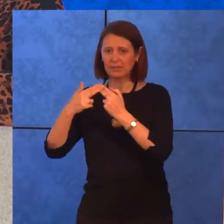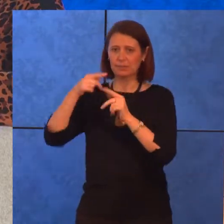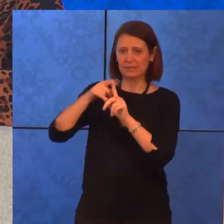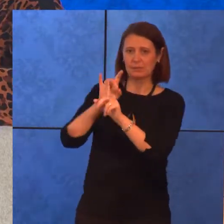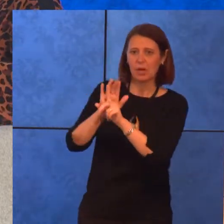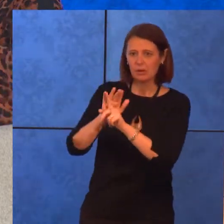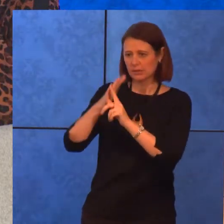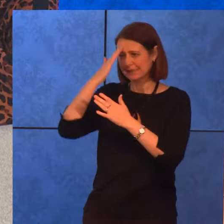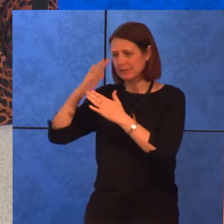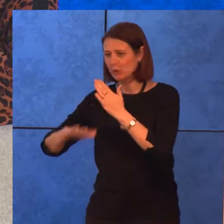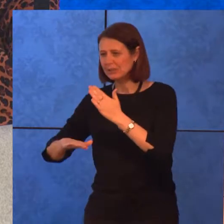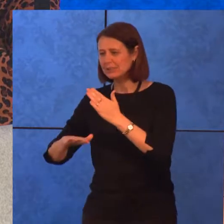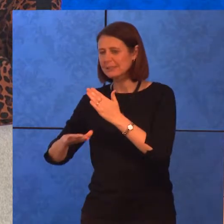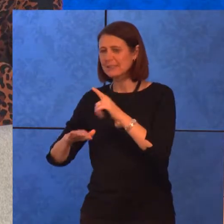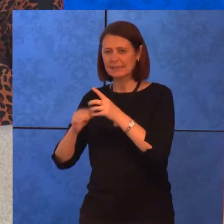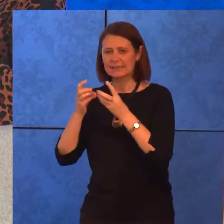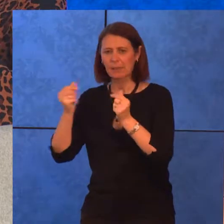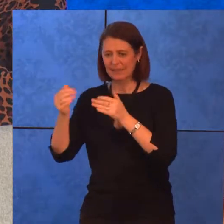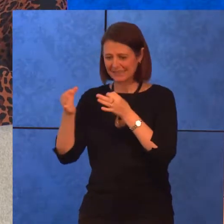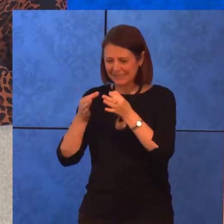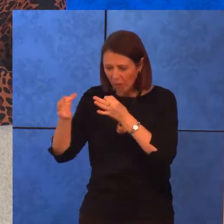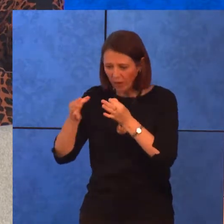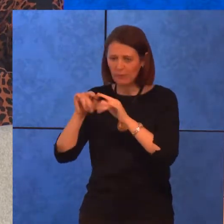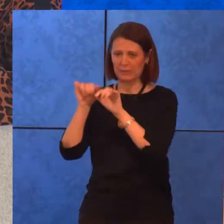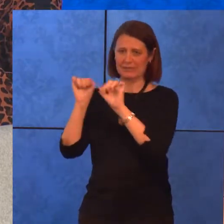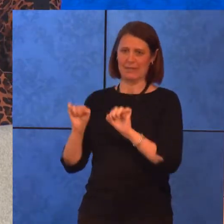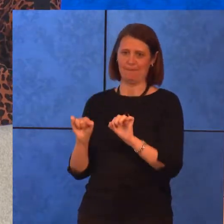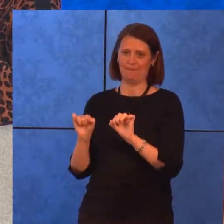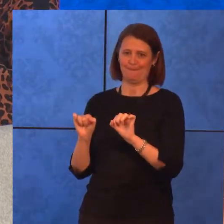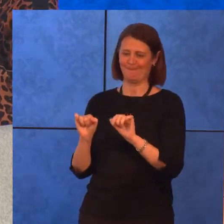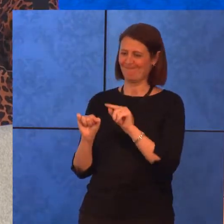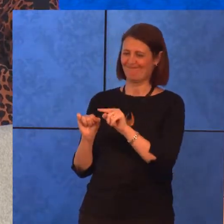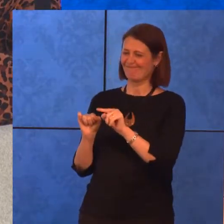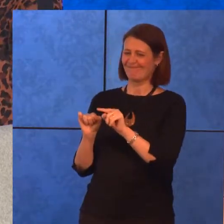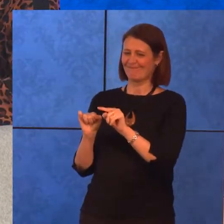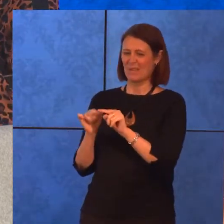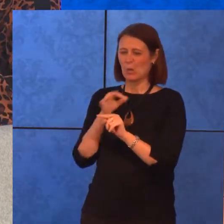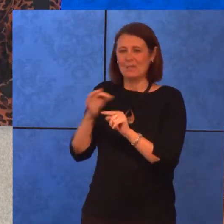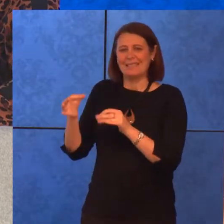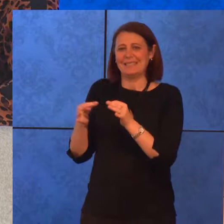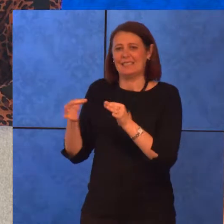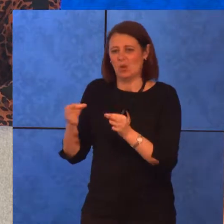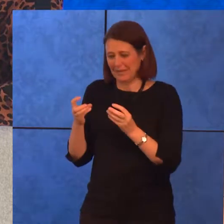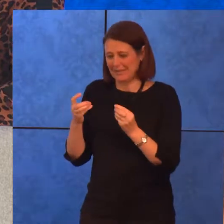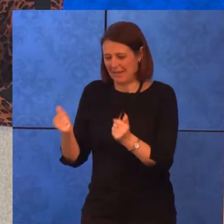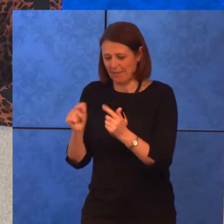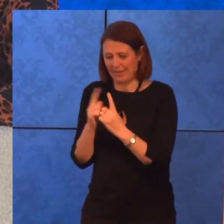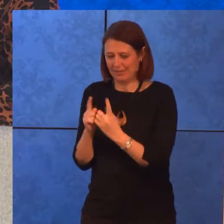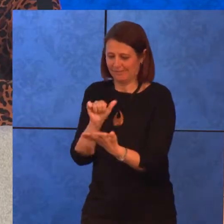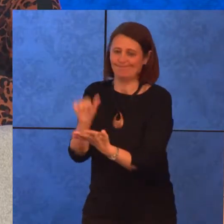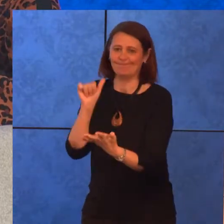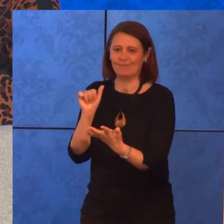is that some of the design of the scheme we didn't design something sufficiently